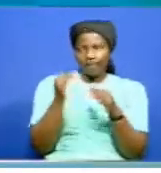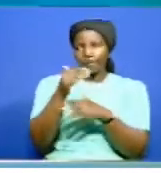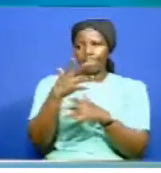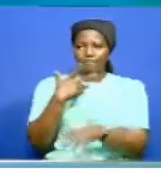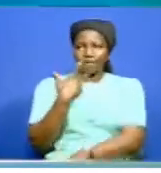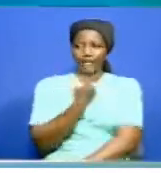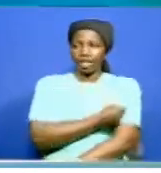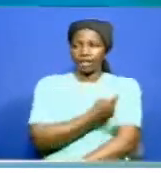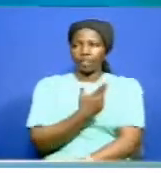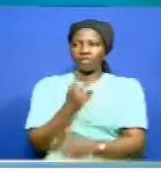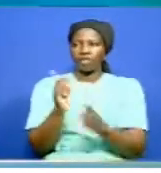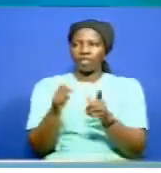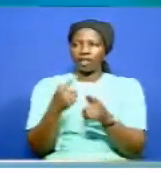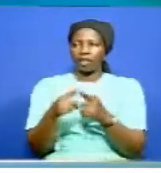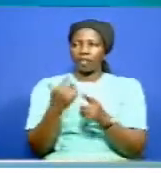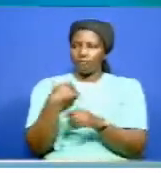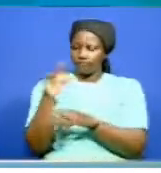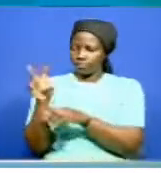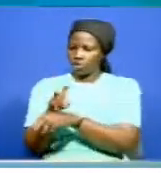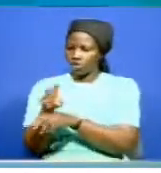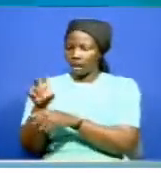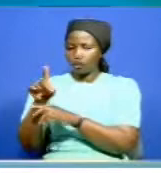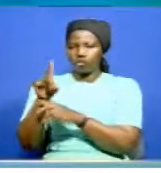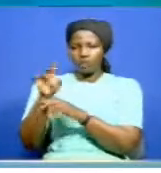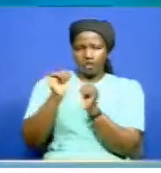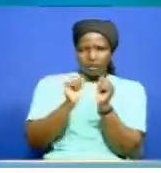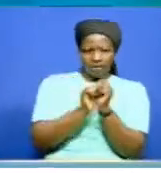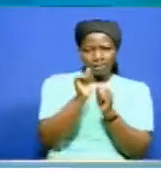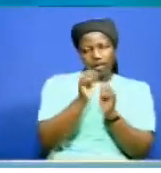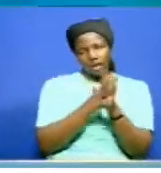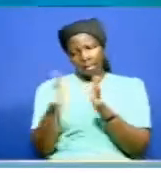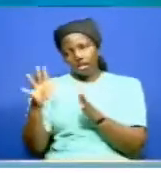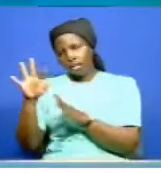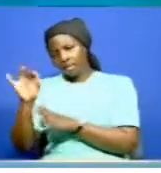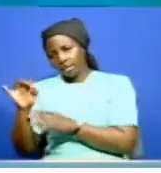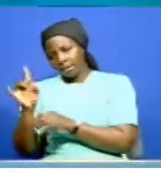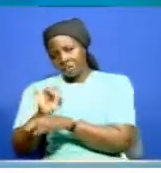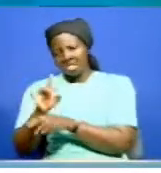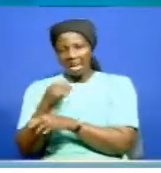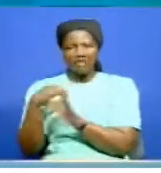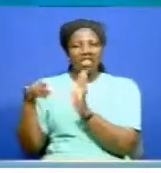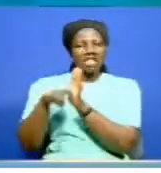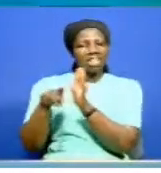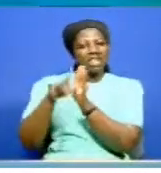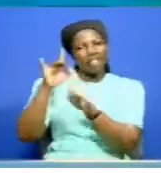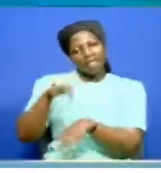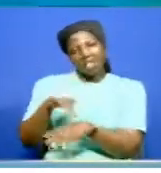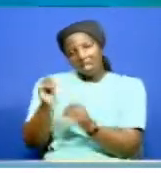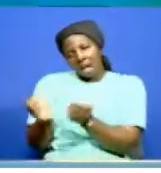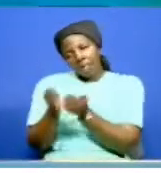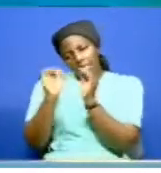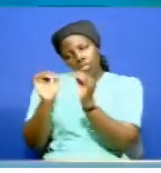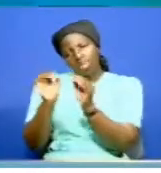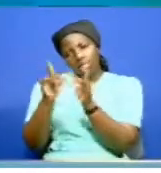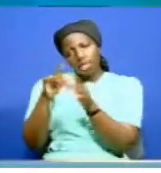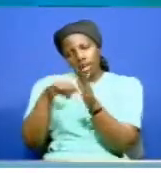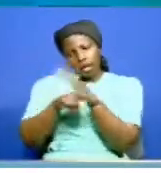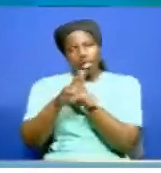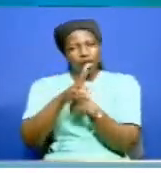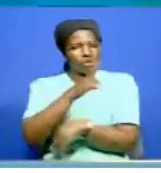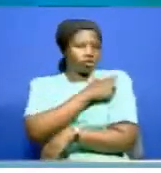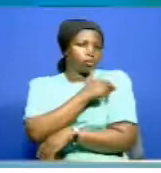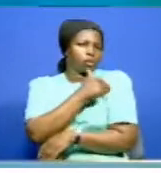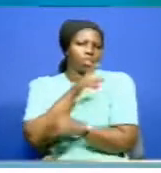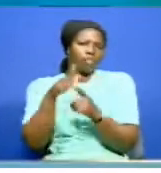we have monitored you for 15 to 30 minutes, there is no adverse event which has taken place at the facility, but